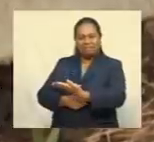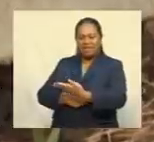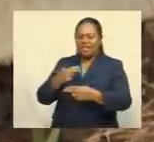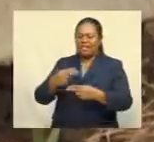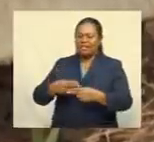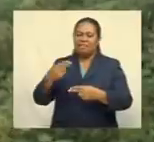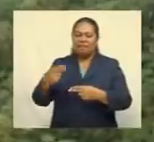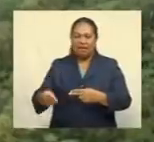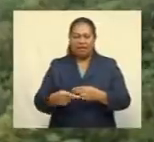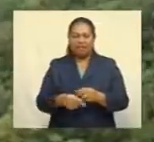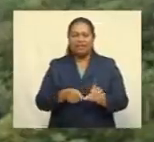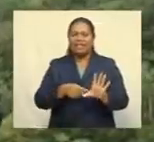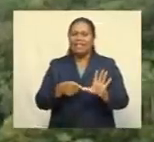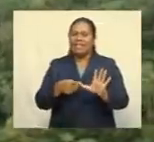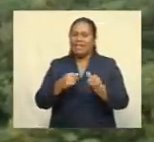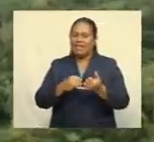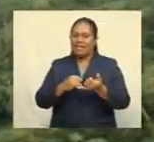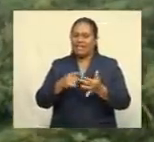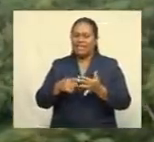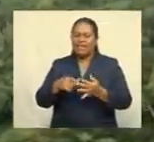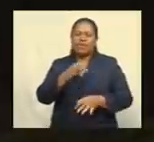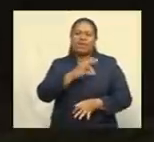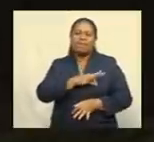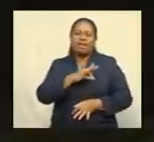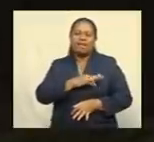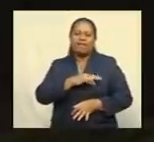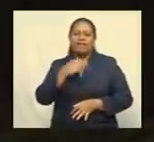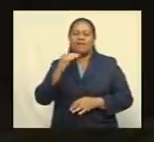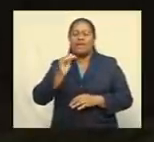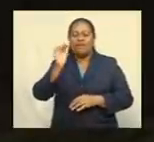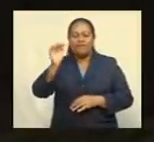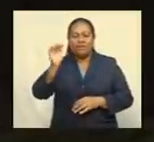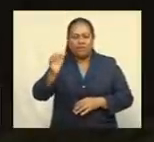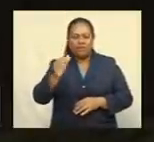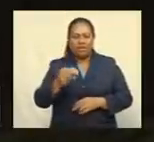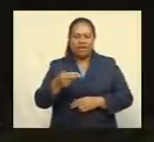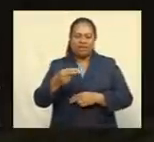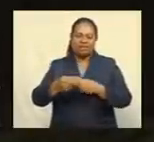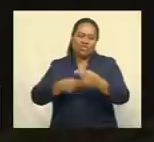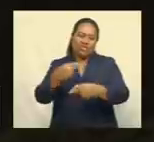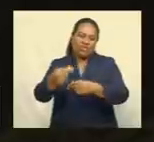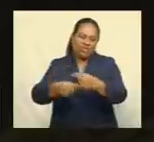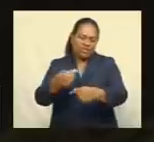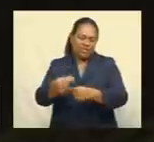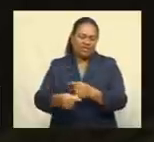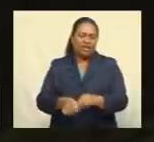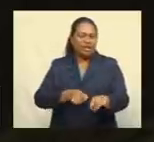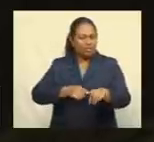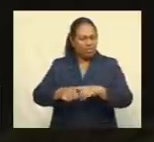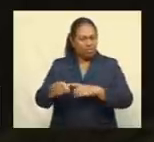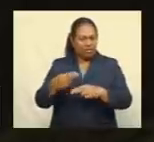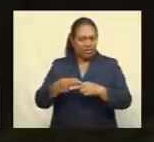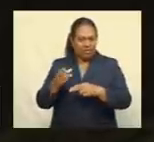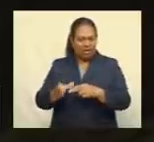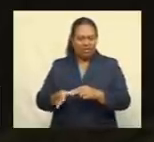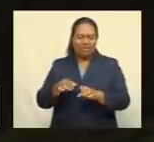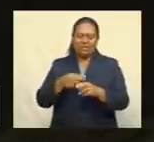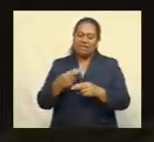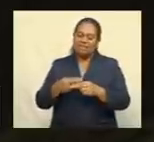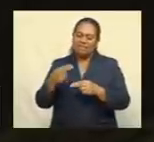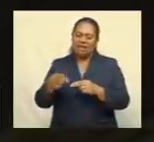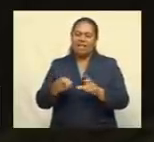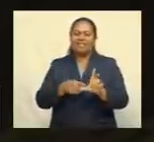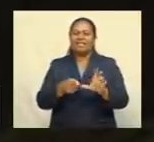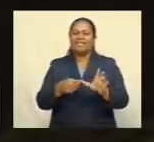now, which will benefit the future generation. Most farmers are now planting yasi. It will soon become the